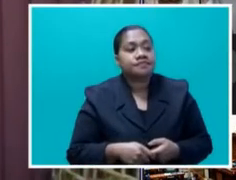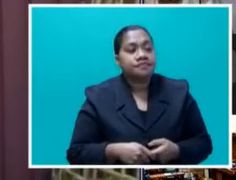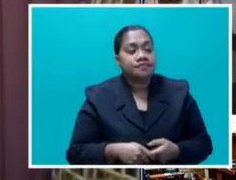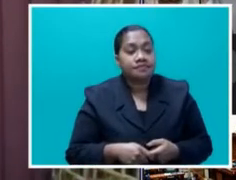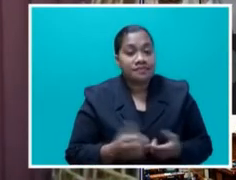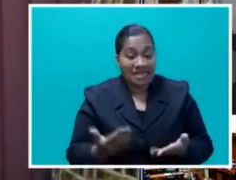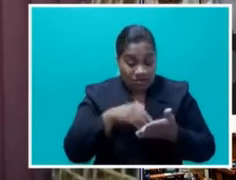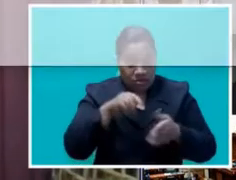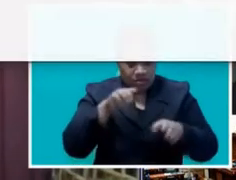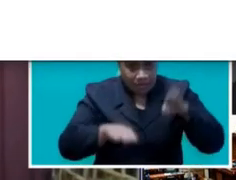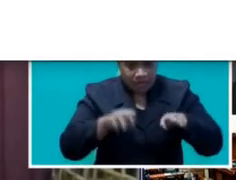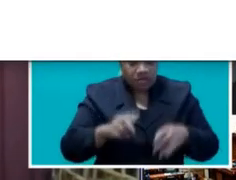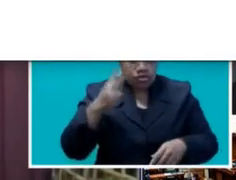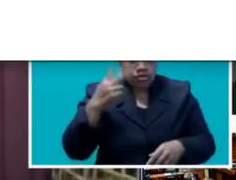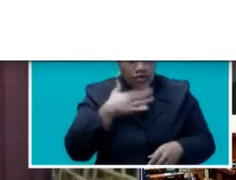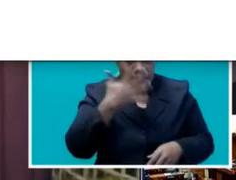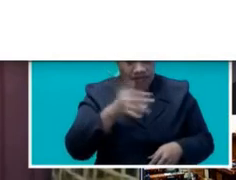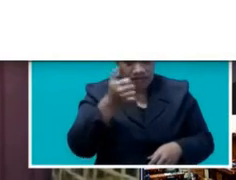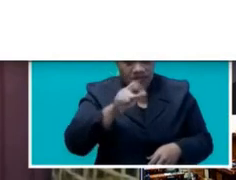Additionally, the balance of